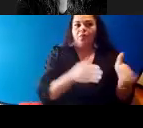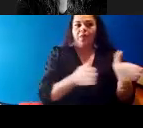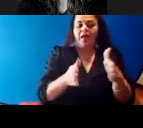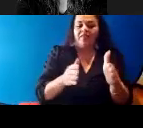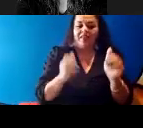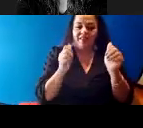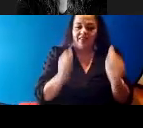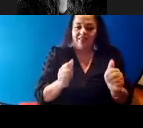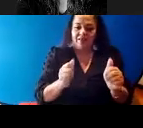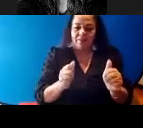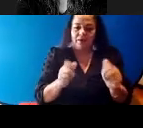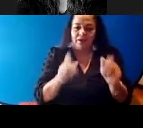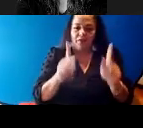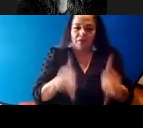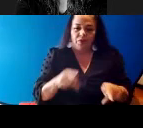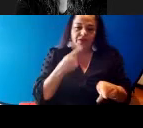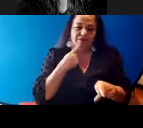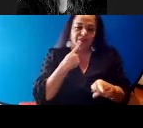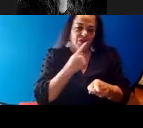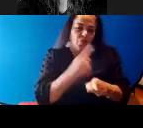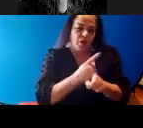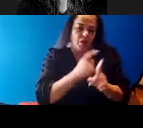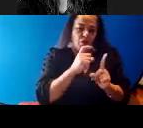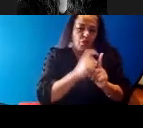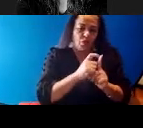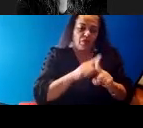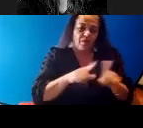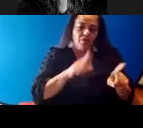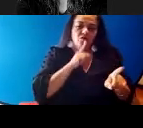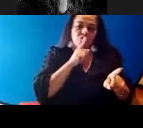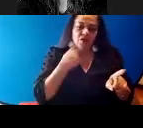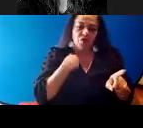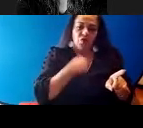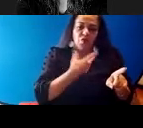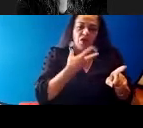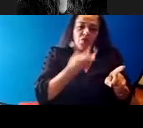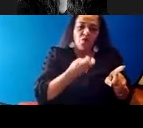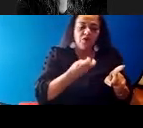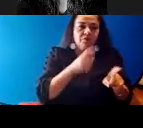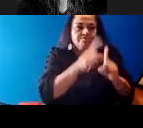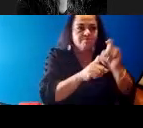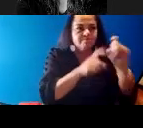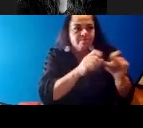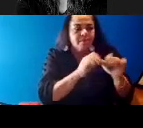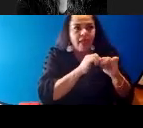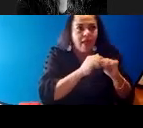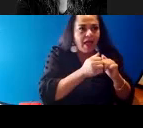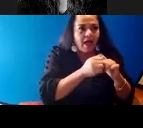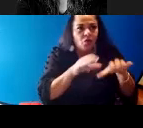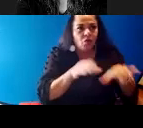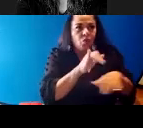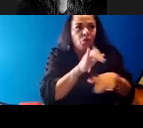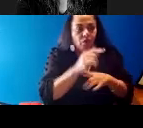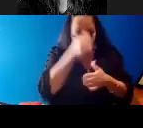brash, you can be the person who says the right words, but we really want folks who want to interrogate, how do we do this? And remember